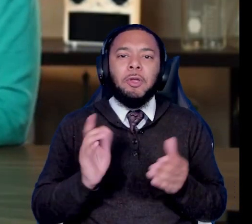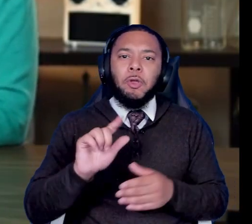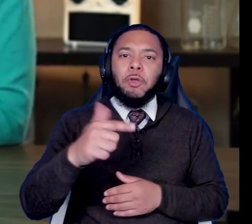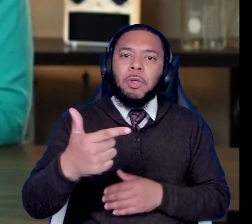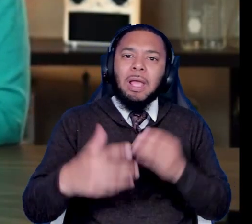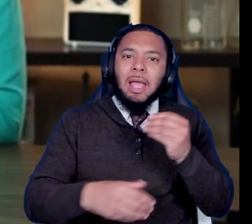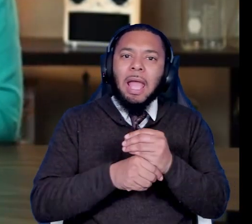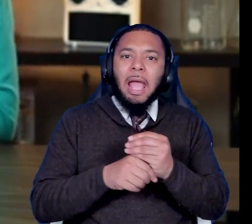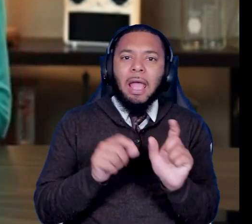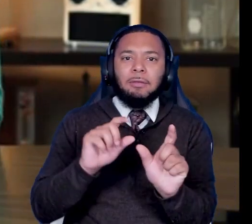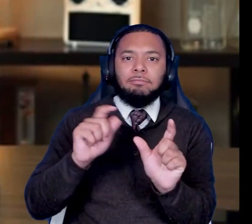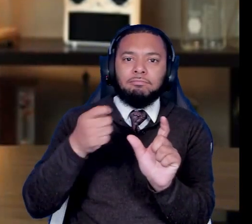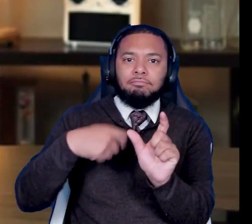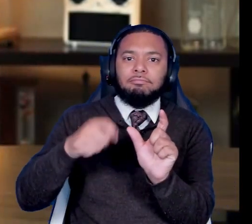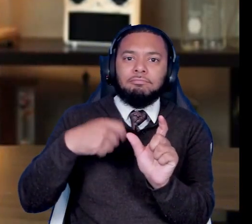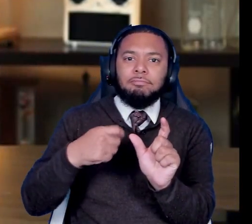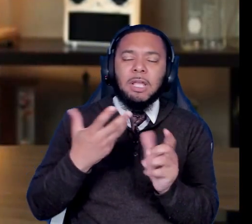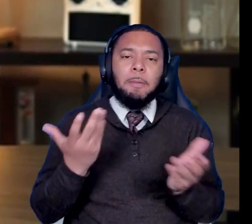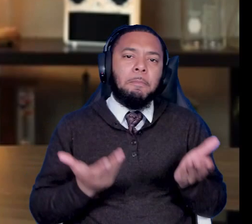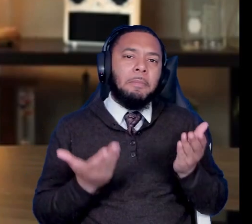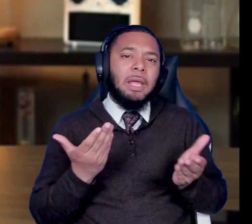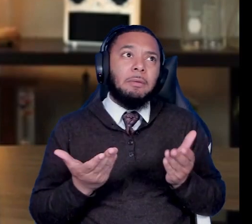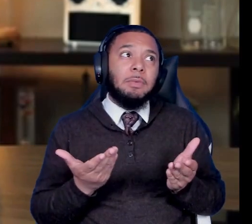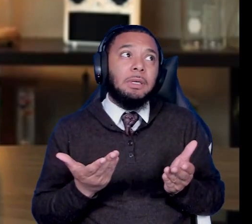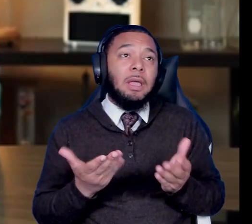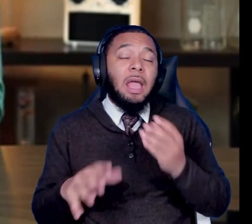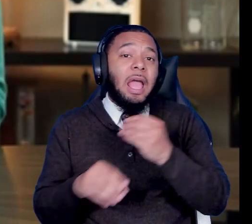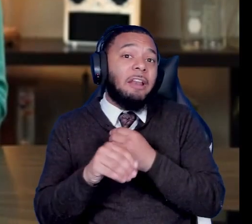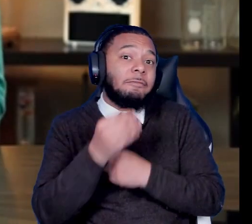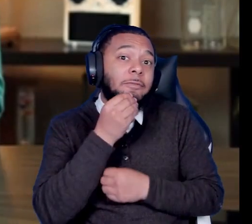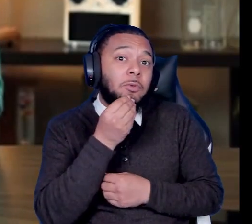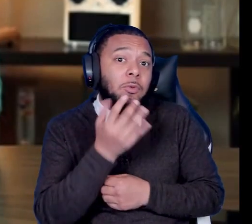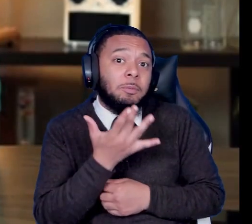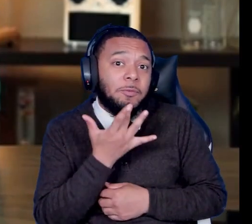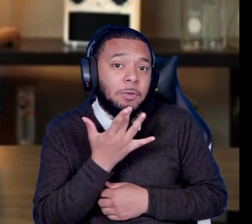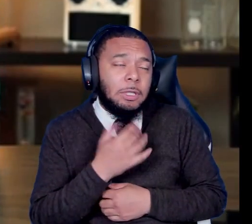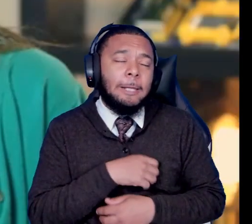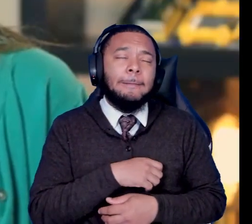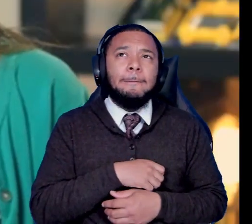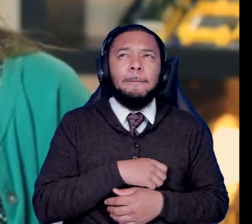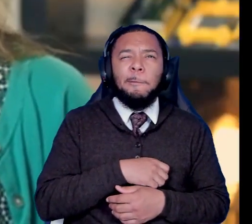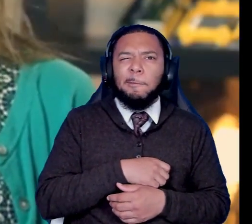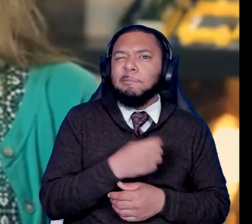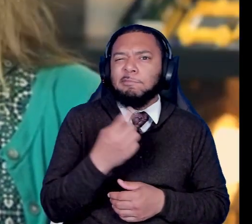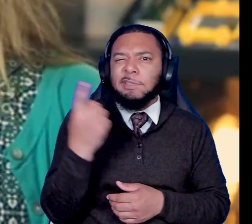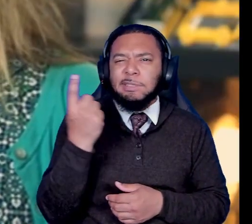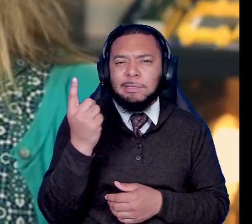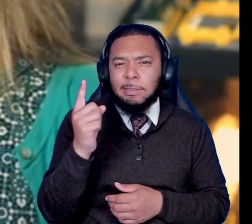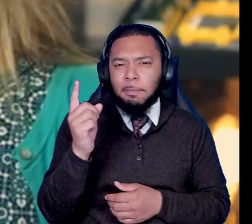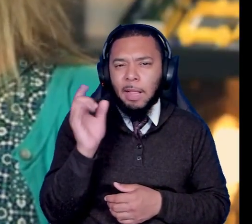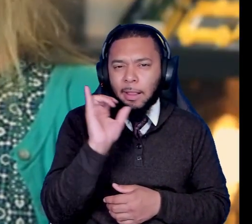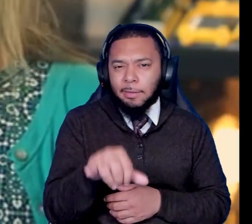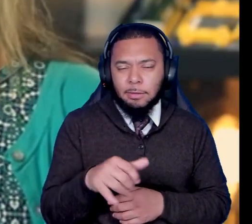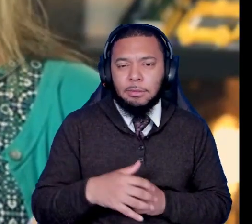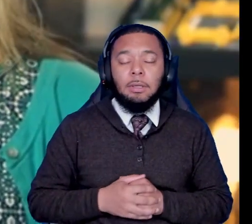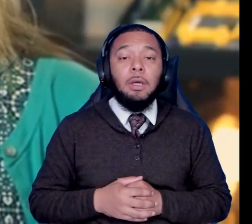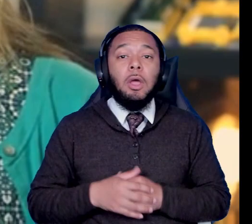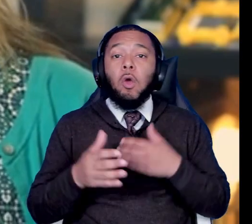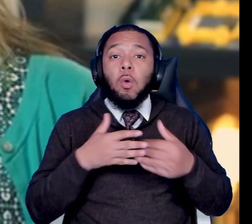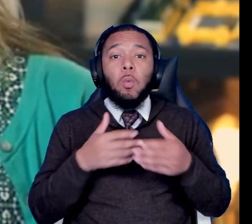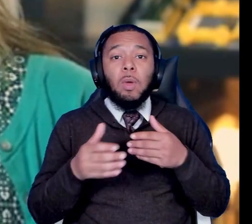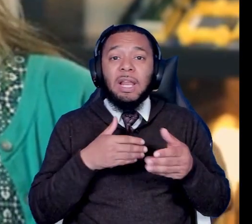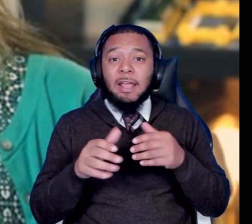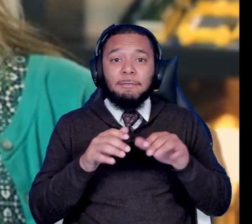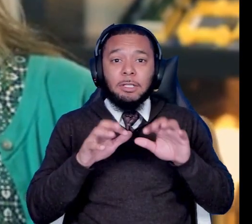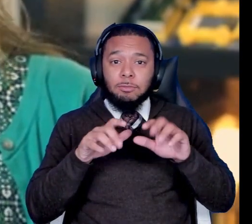variables. Maybe your computer wants to know what kind of food you like, or something like that. Anything you put in, you can read